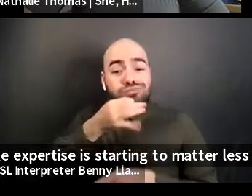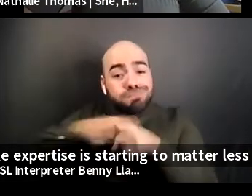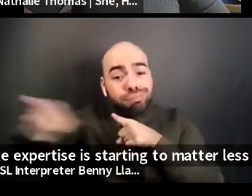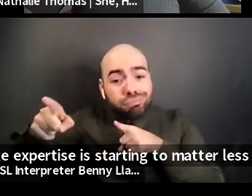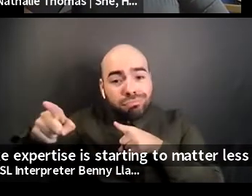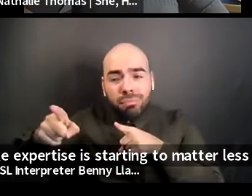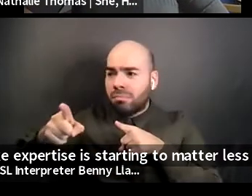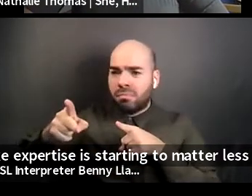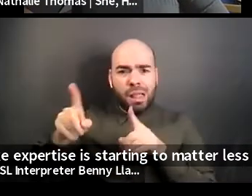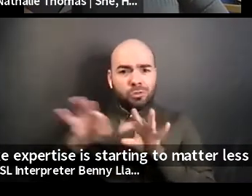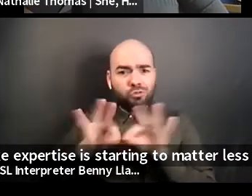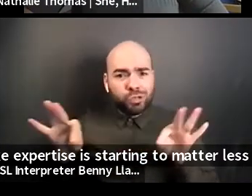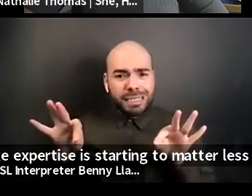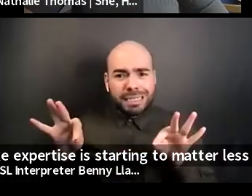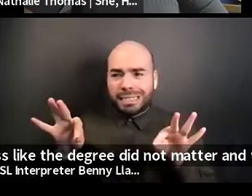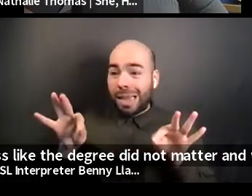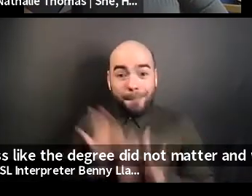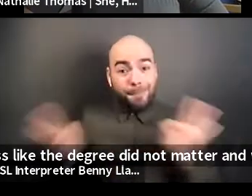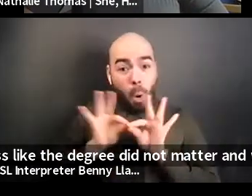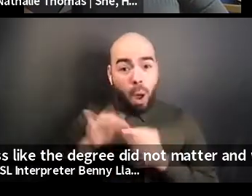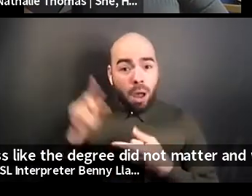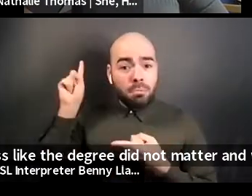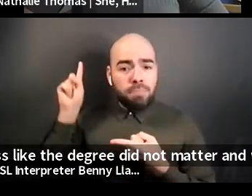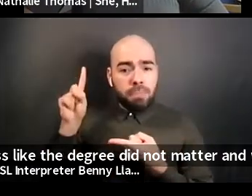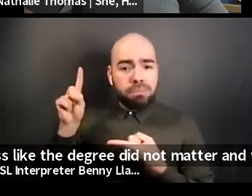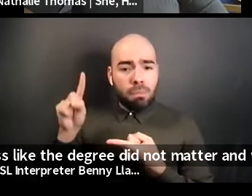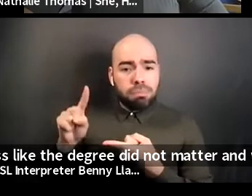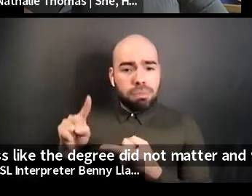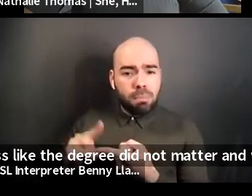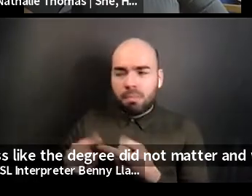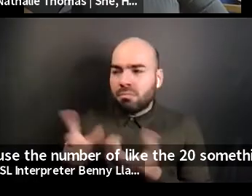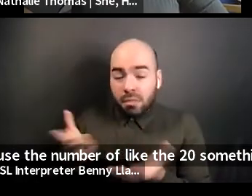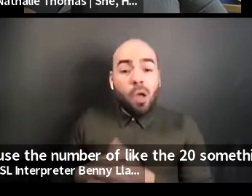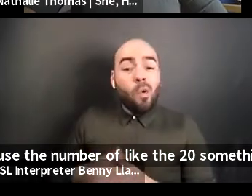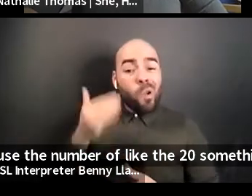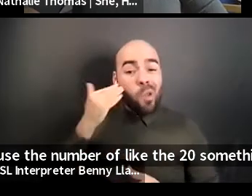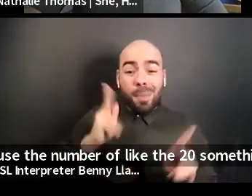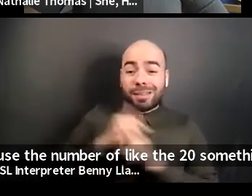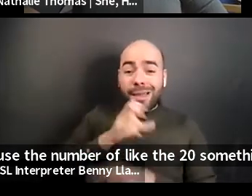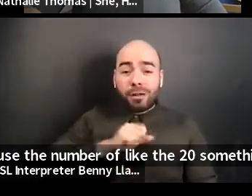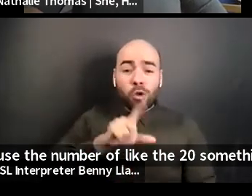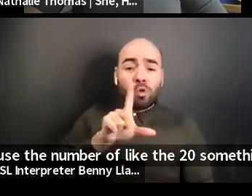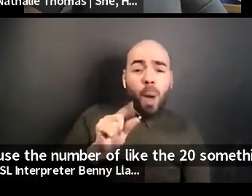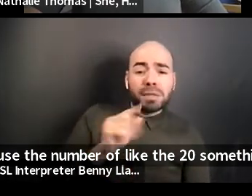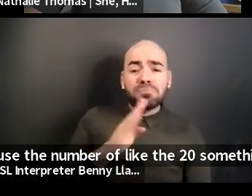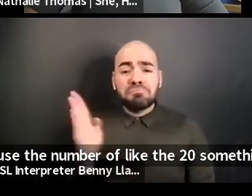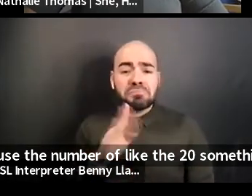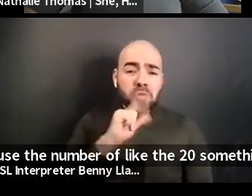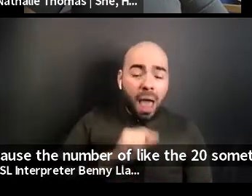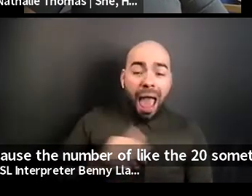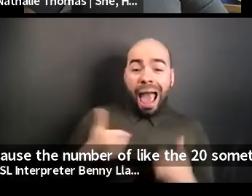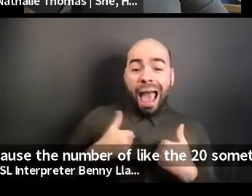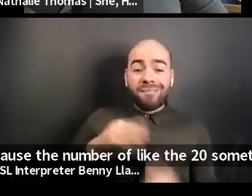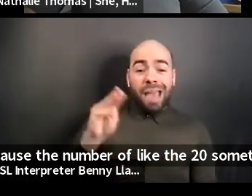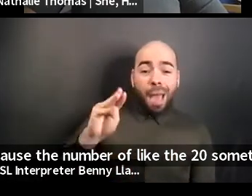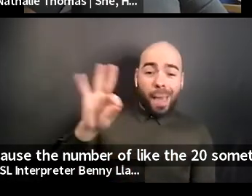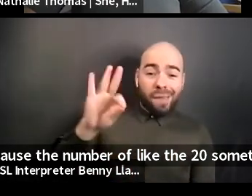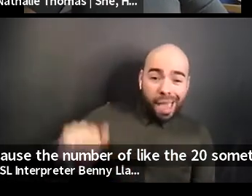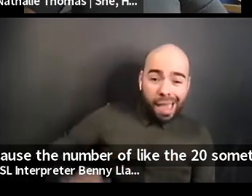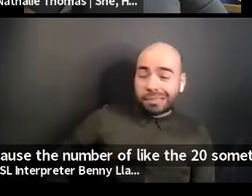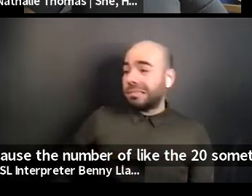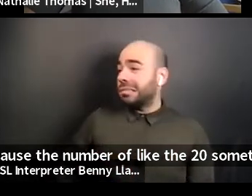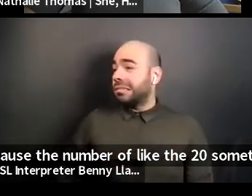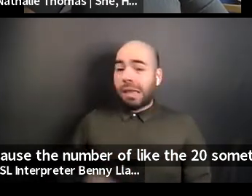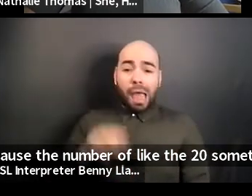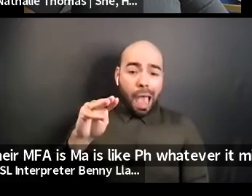matter. And we know that because of the number of like 20 somethings who do have their MFAs, MAs, like PhD, whatever it